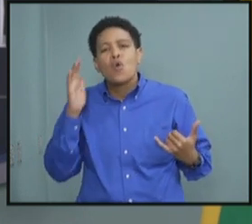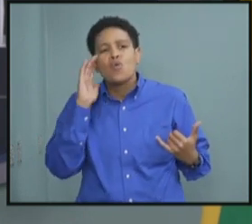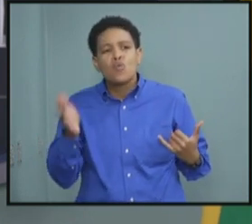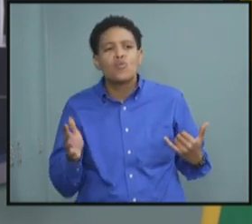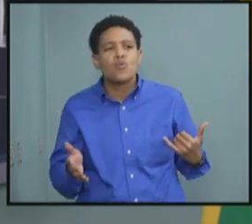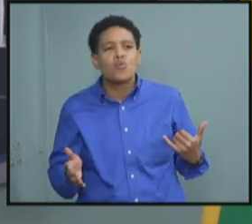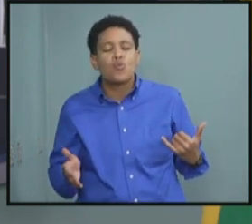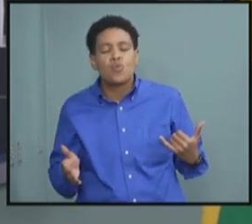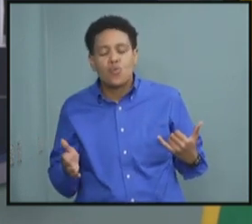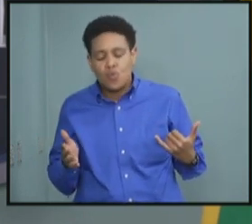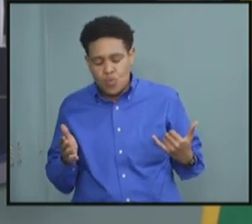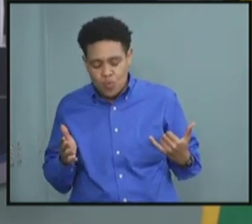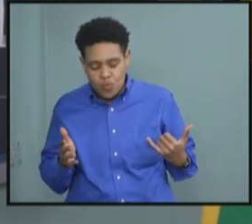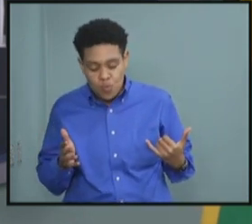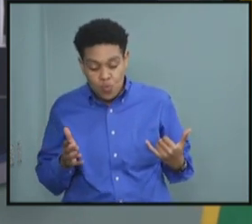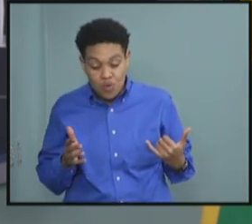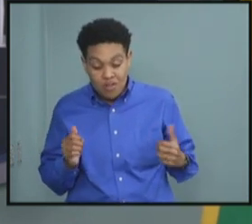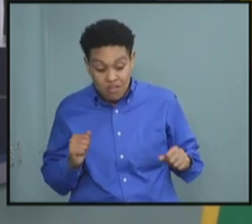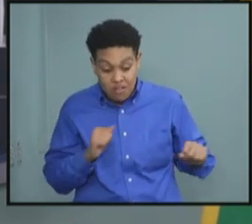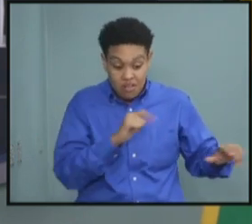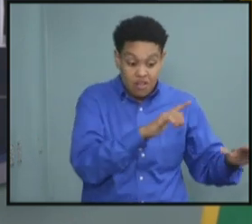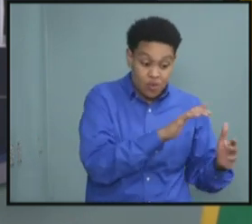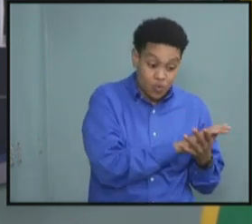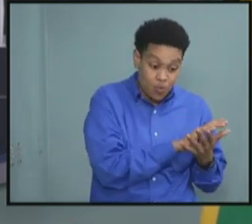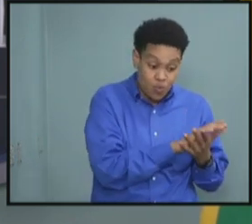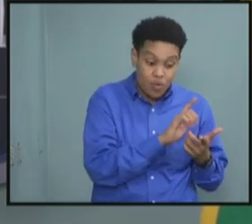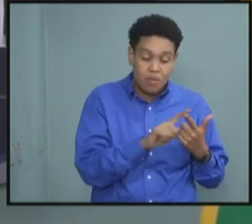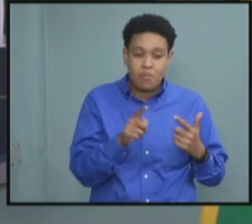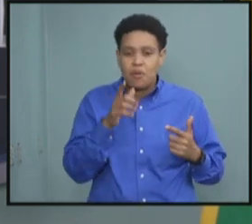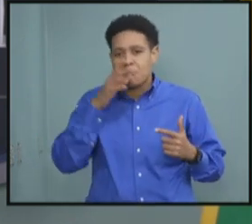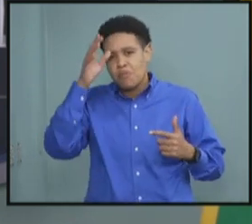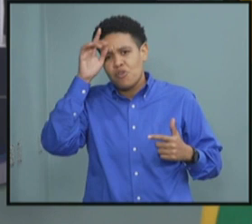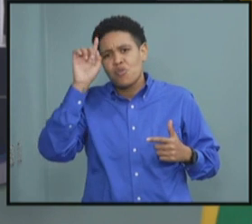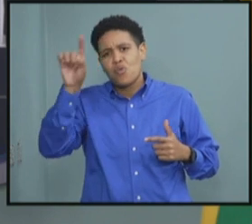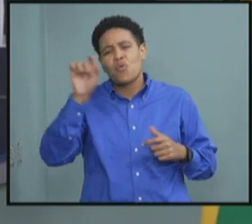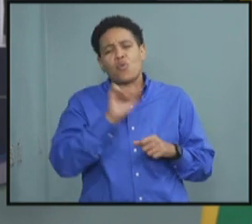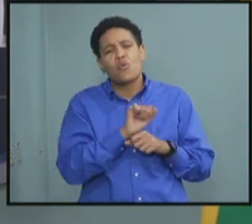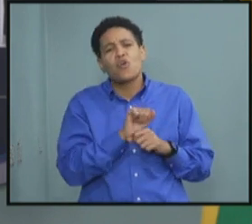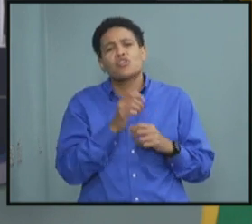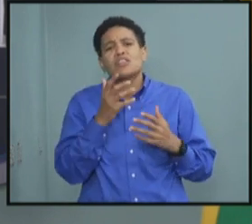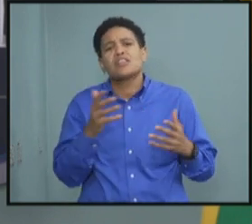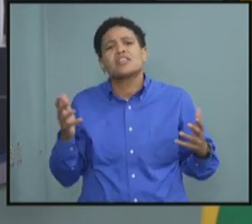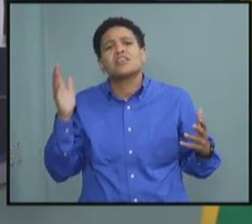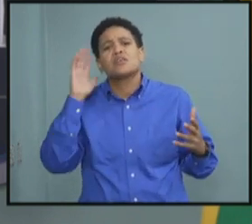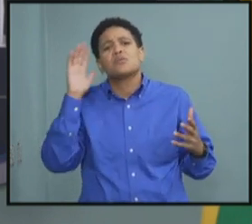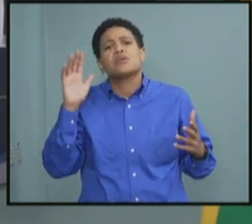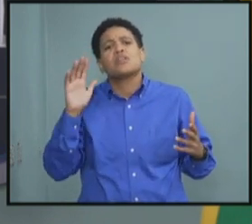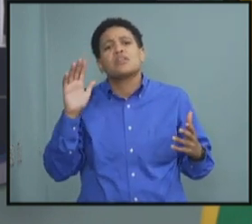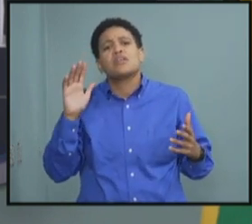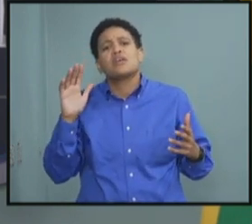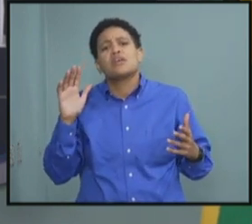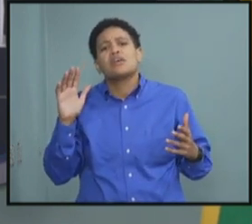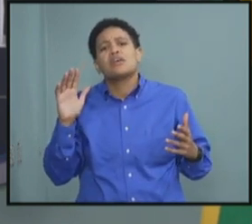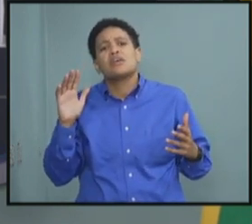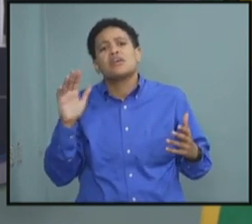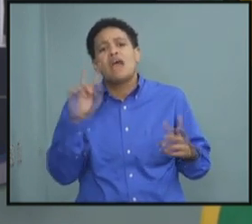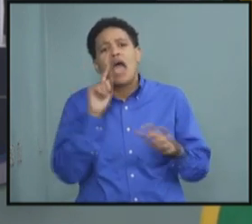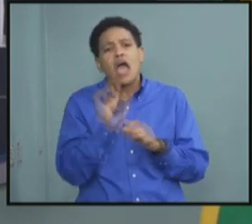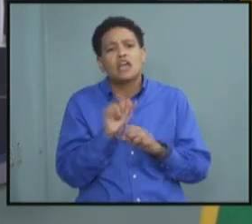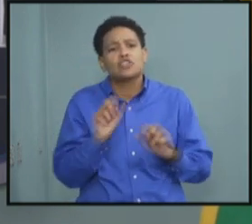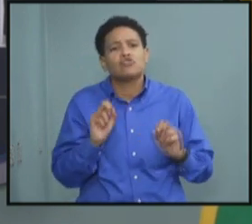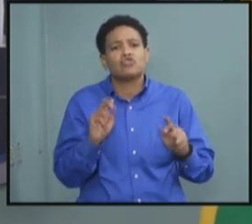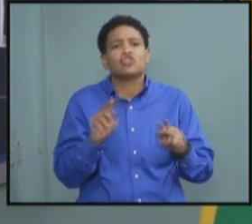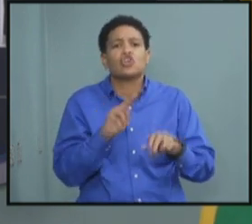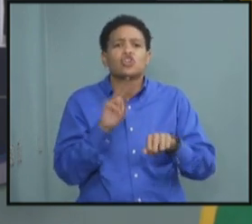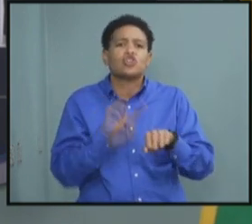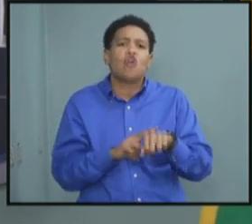be at school, but the parents will go out to work and so on. So things will actually return, hopefully, to the normal